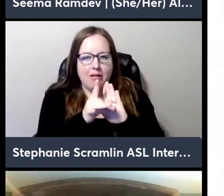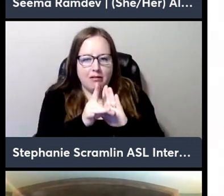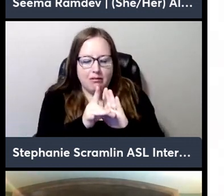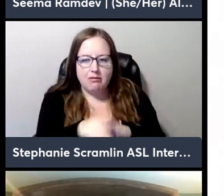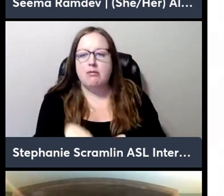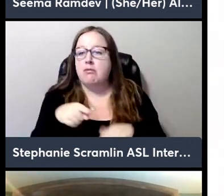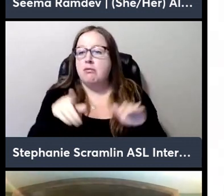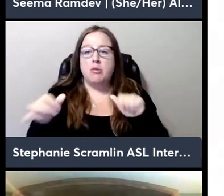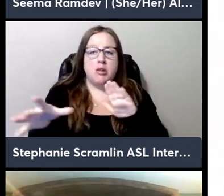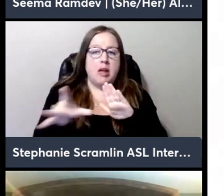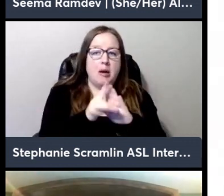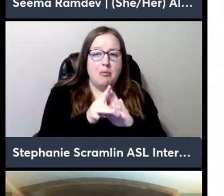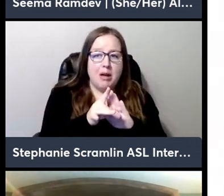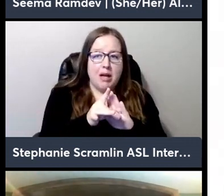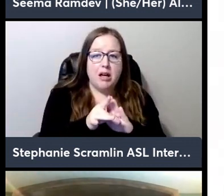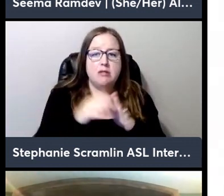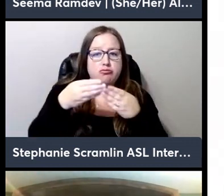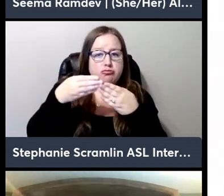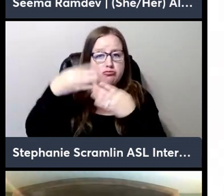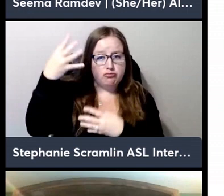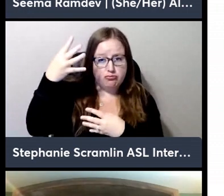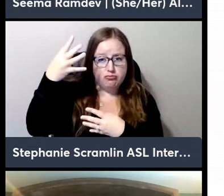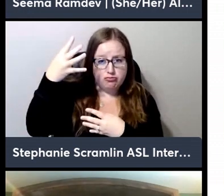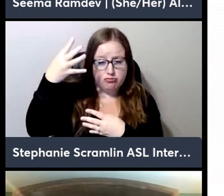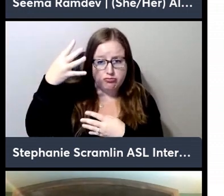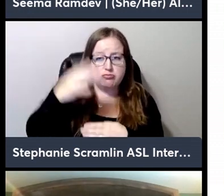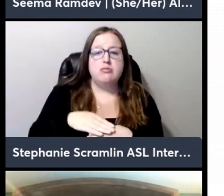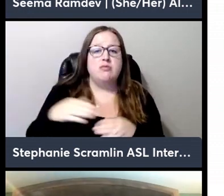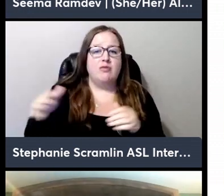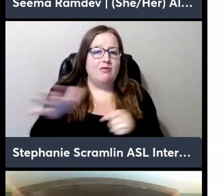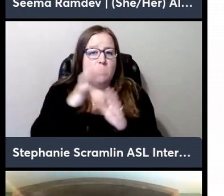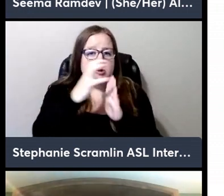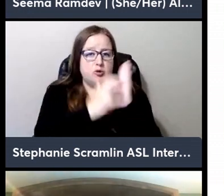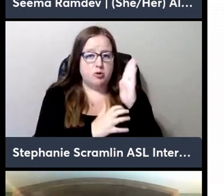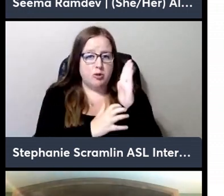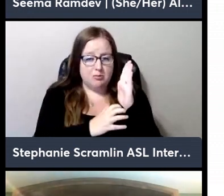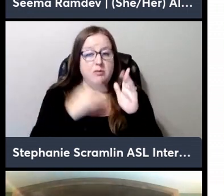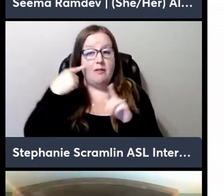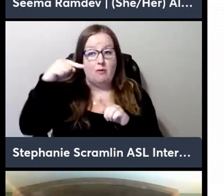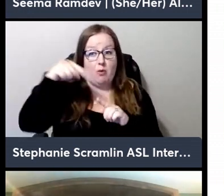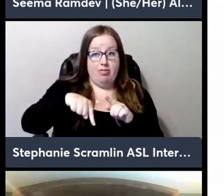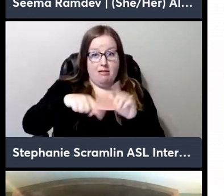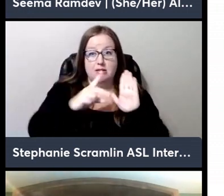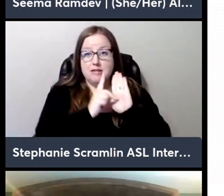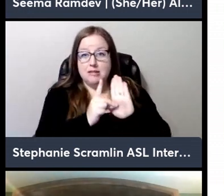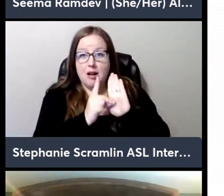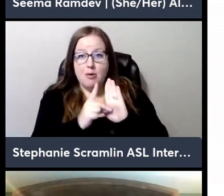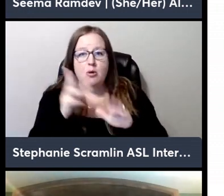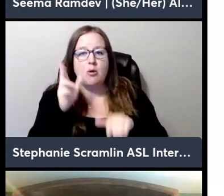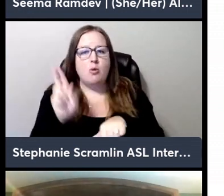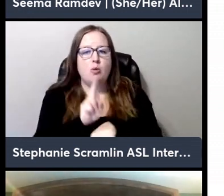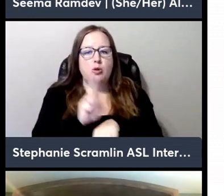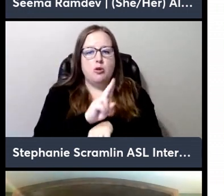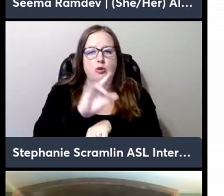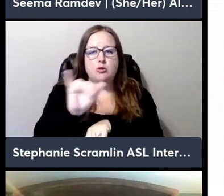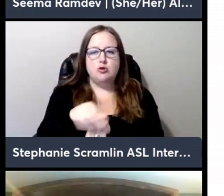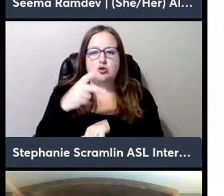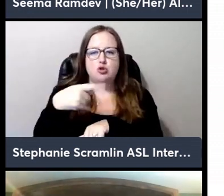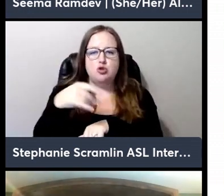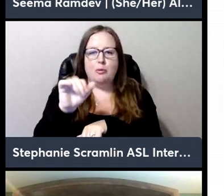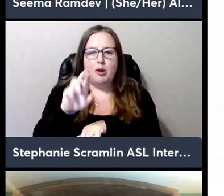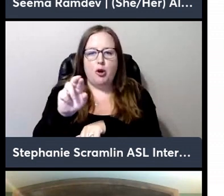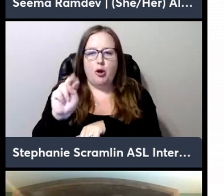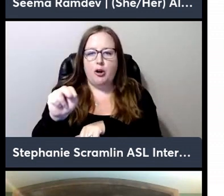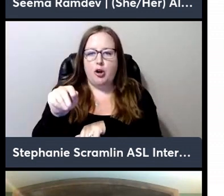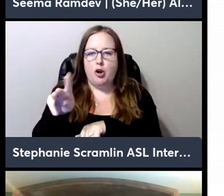a pre-populated default script. But for this purpose, or you can even use Jupyter Notebook, as I've